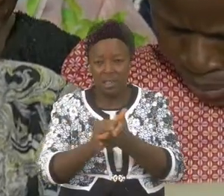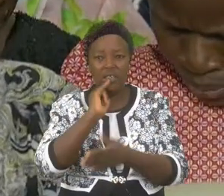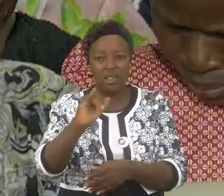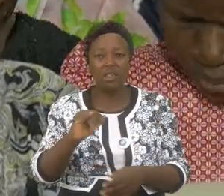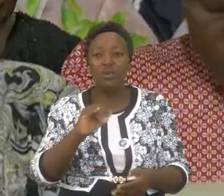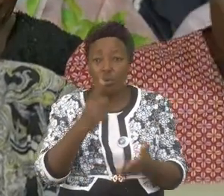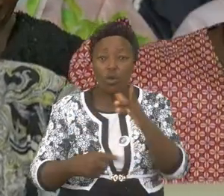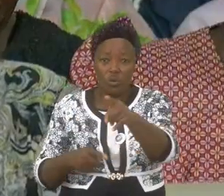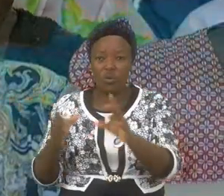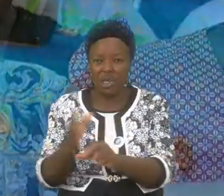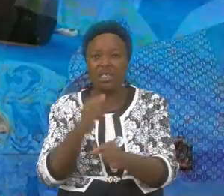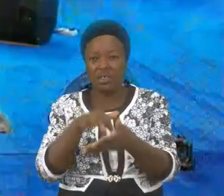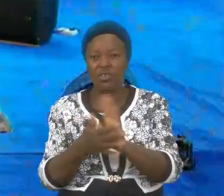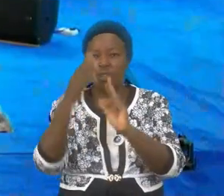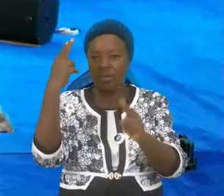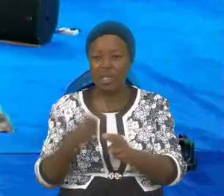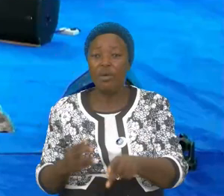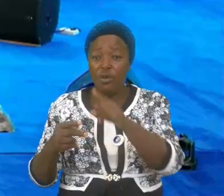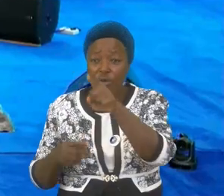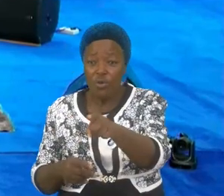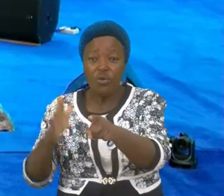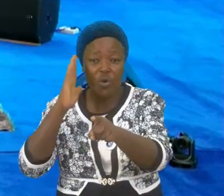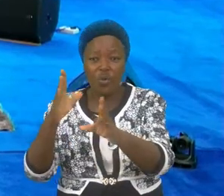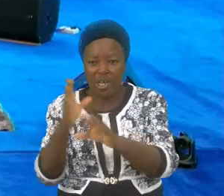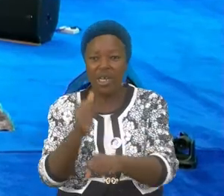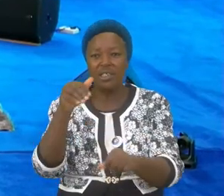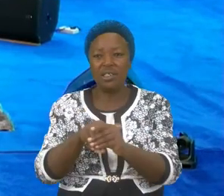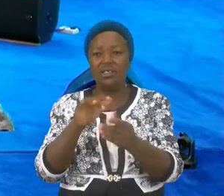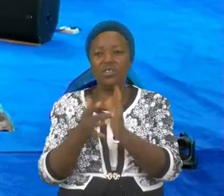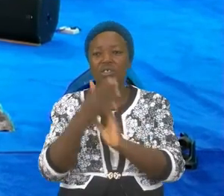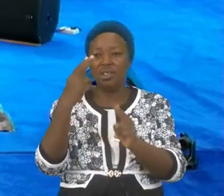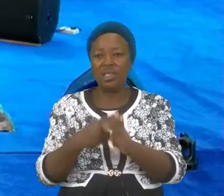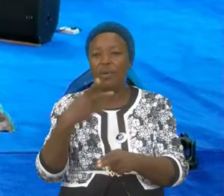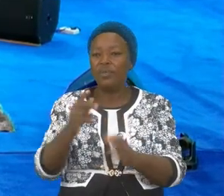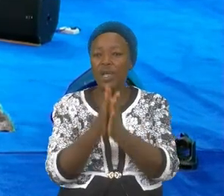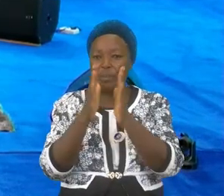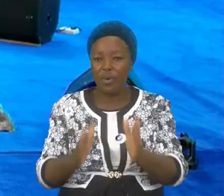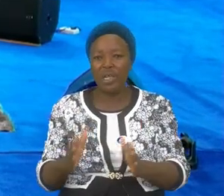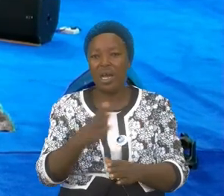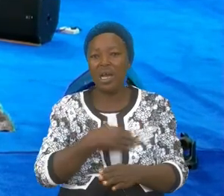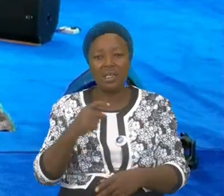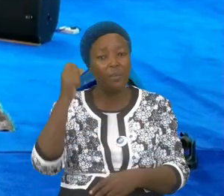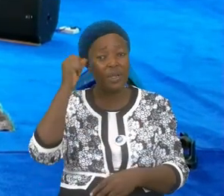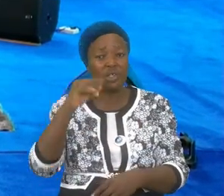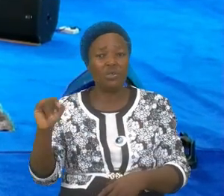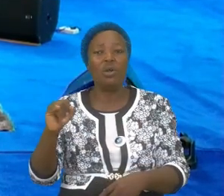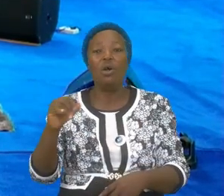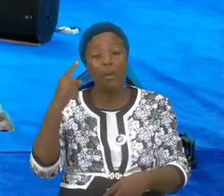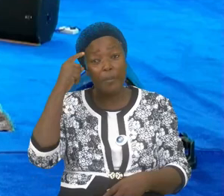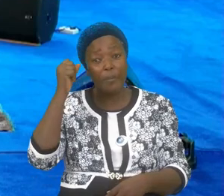prayer and the perception of full revelation. Number three, the Prince of